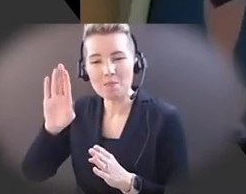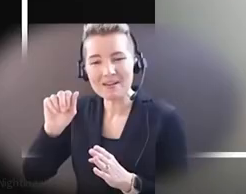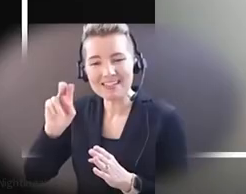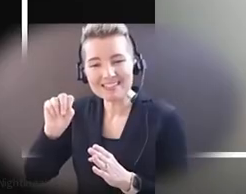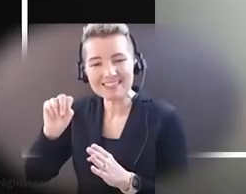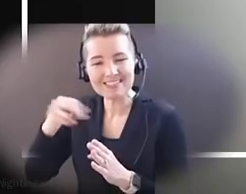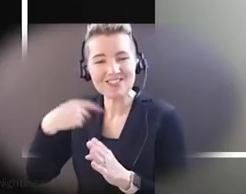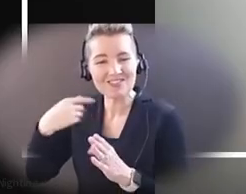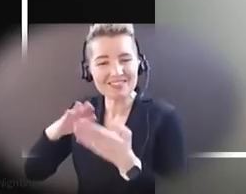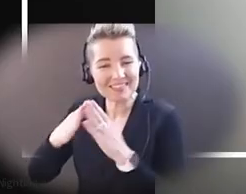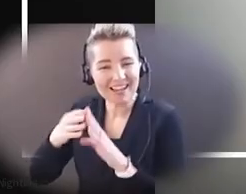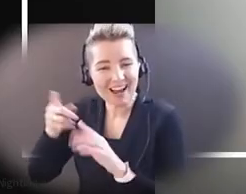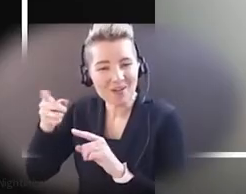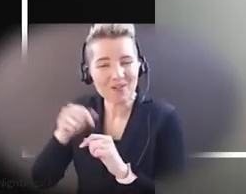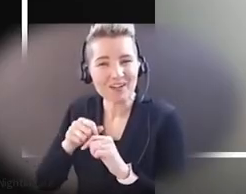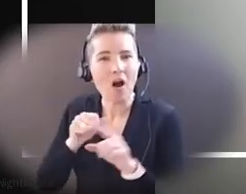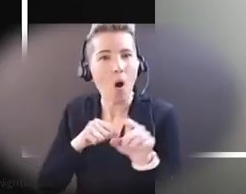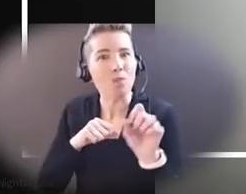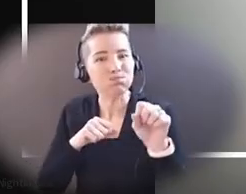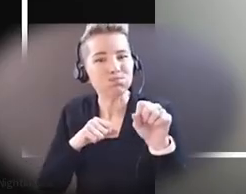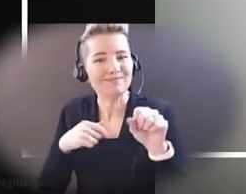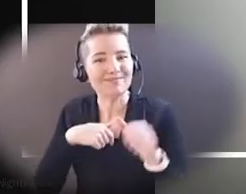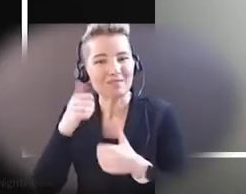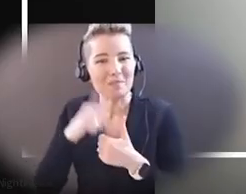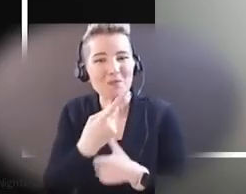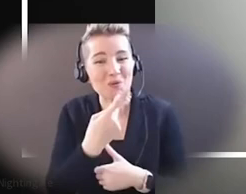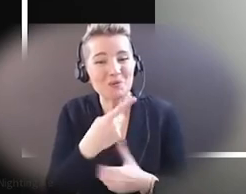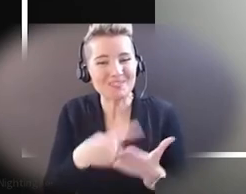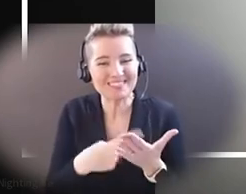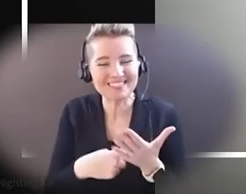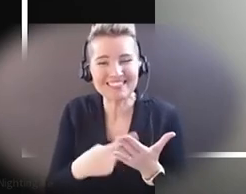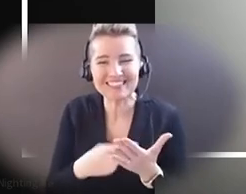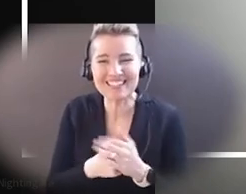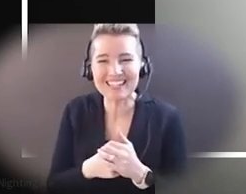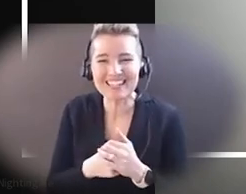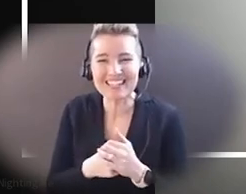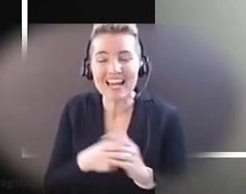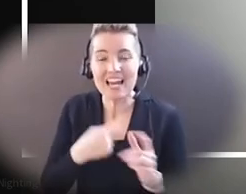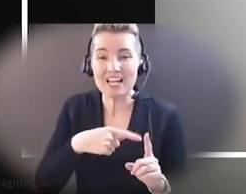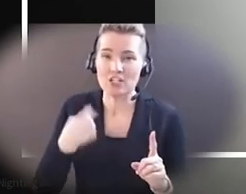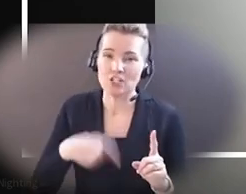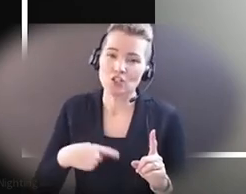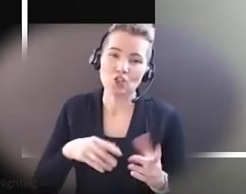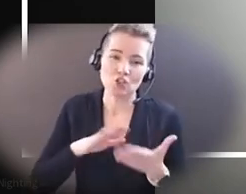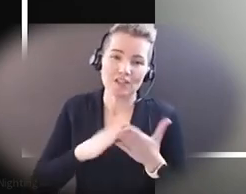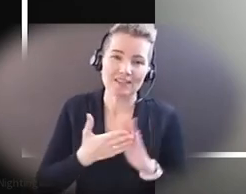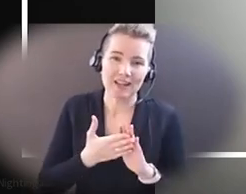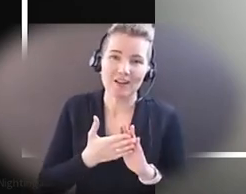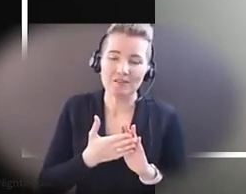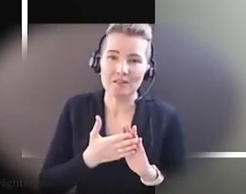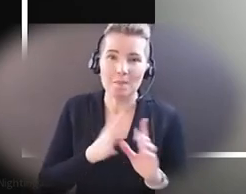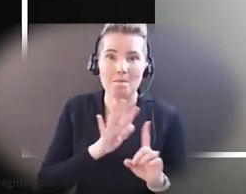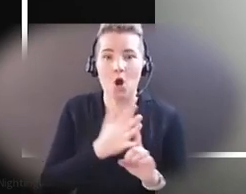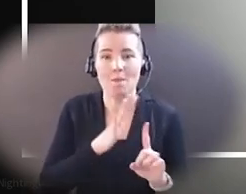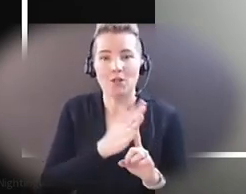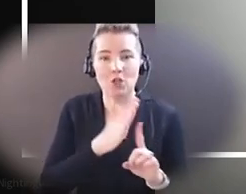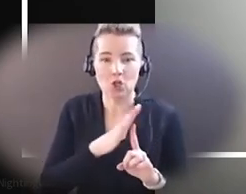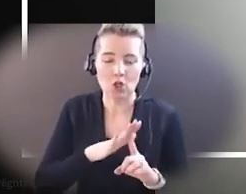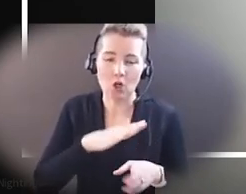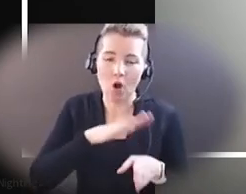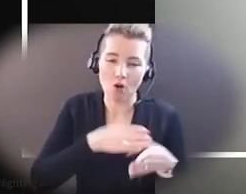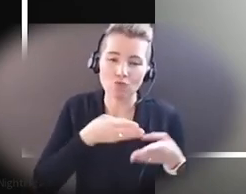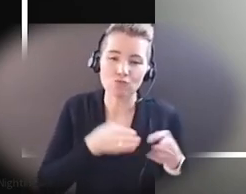Yeah, I remember having this conversation. Chinatown, the main part, which we all know, the popularized one on